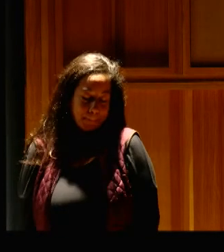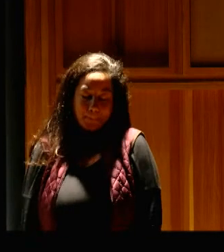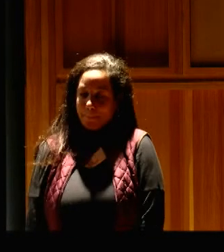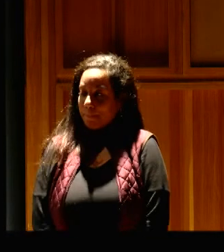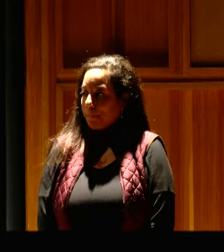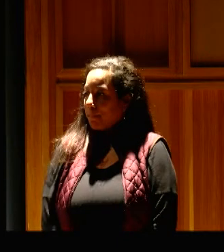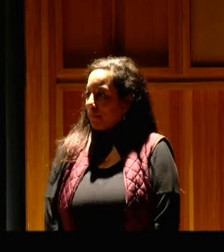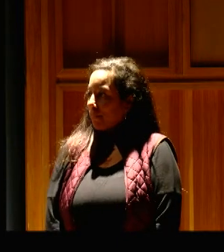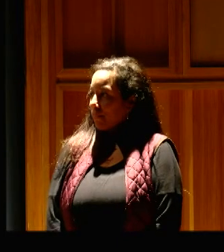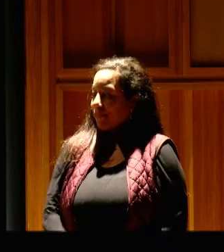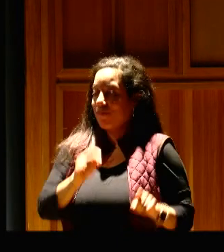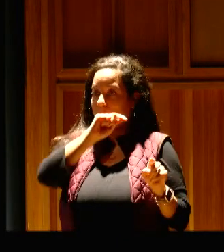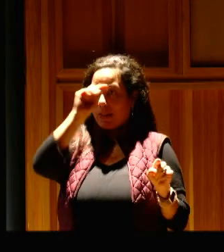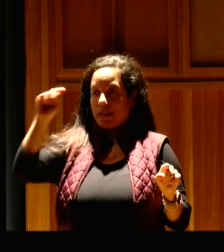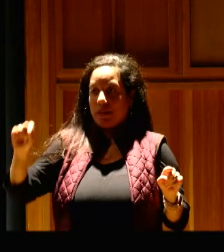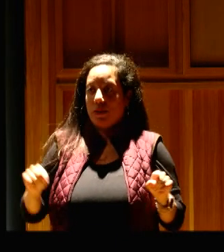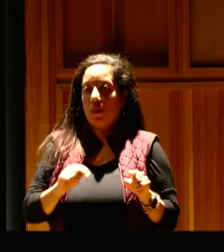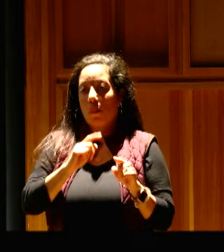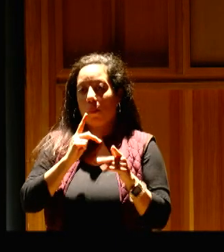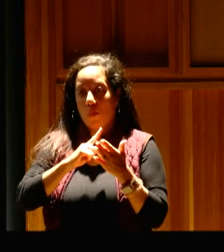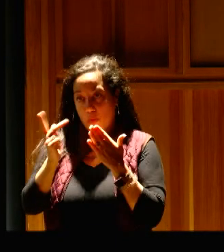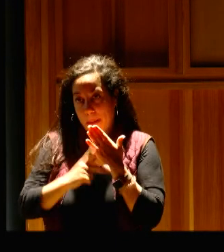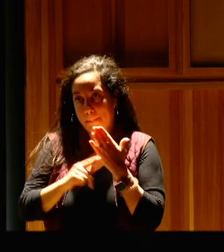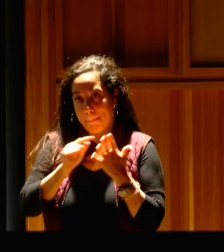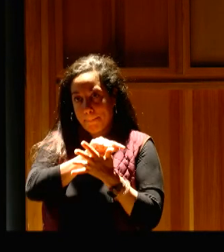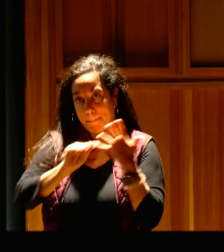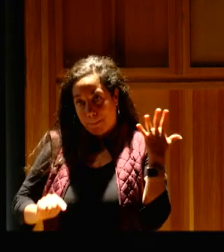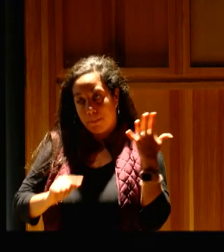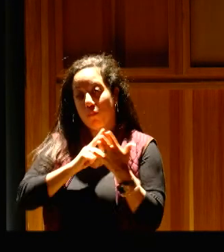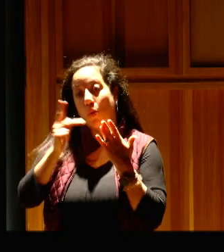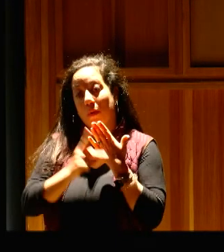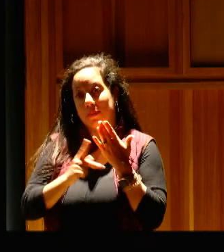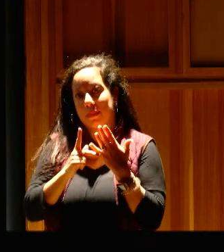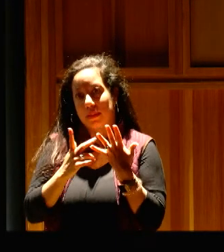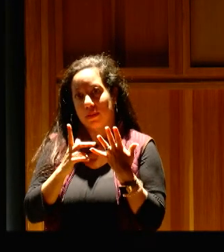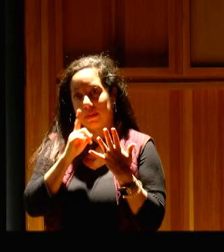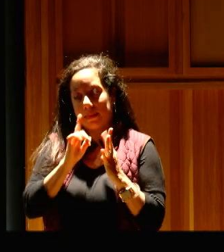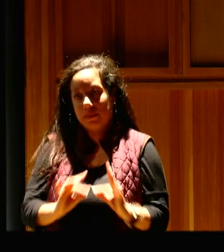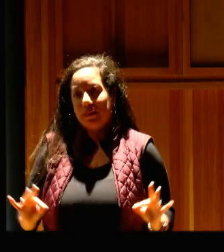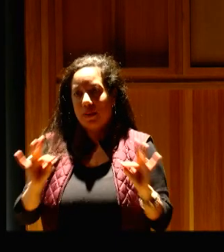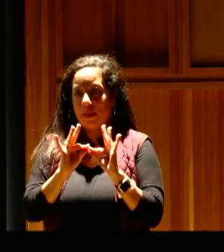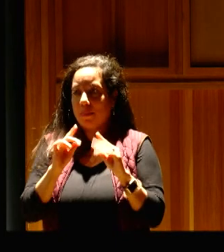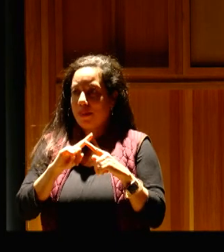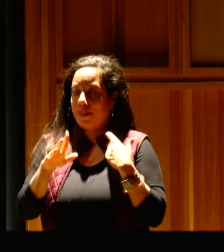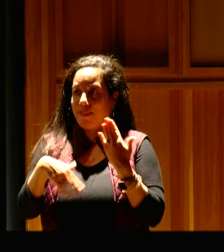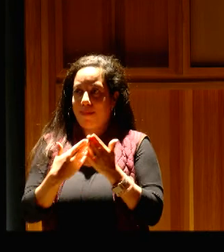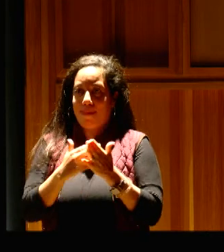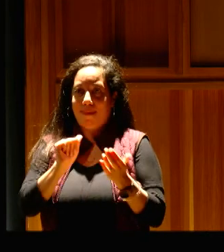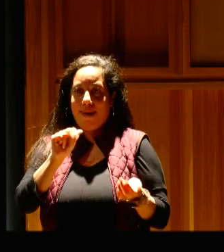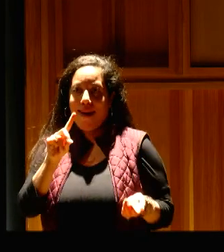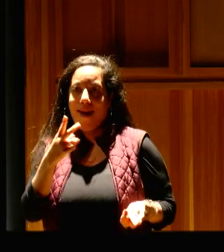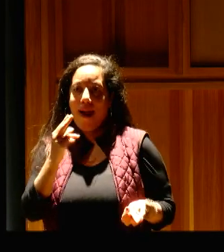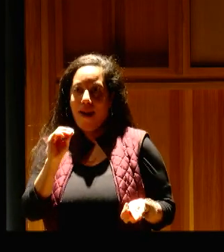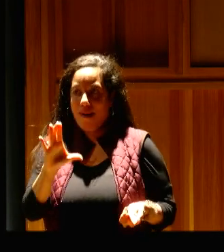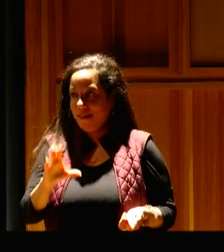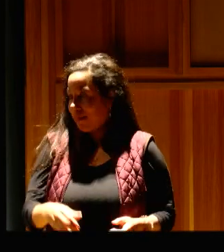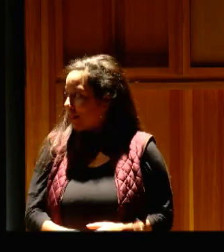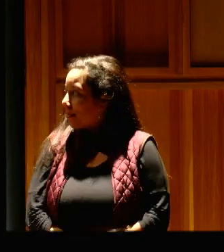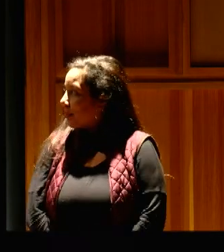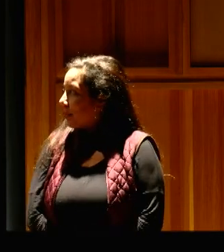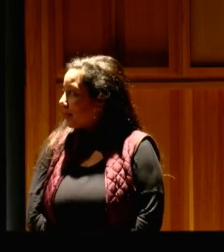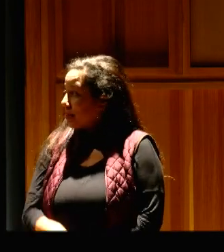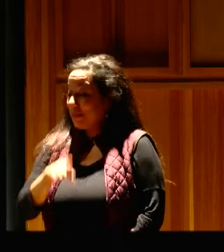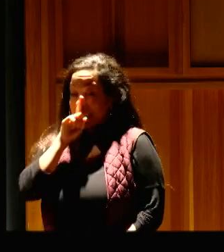Each of these programs is meaningful, but they are all ad hoc. To truly